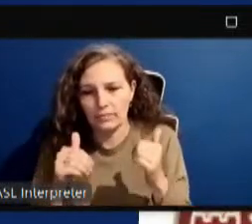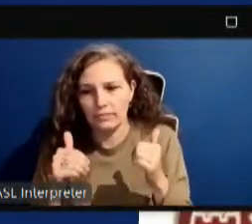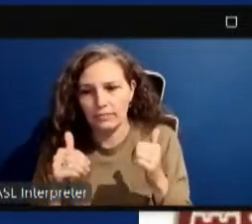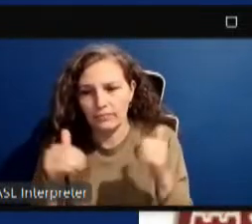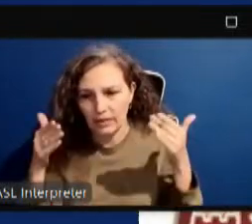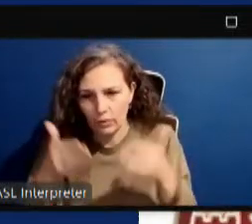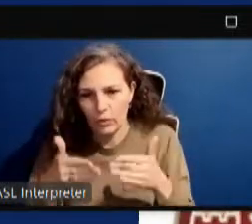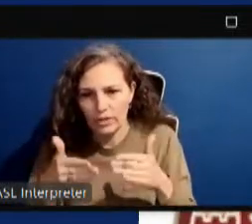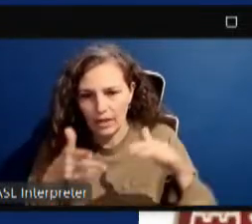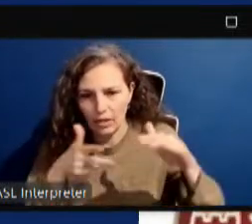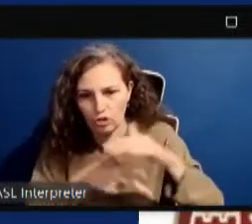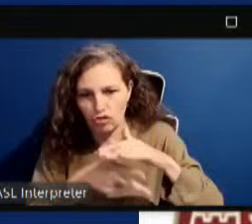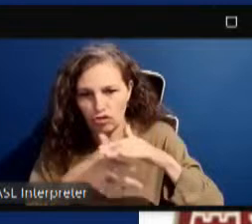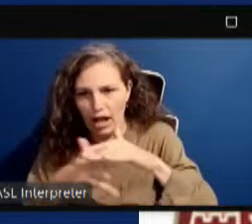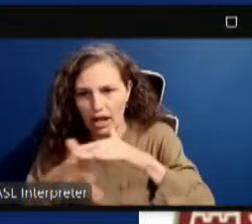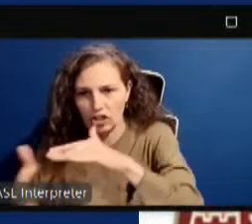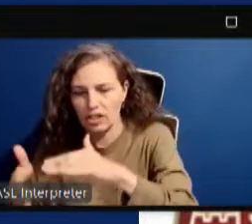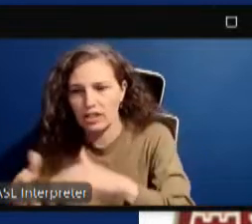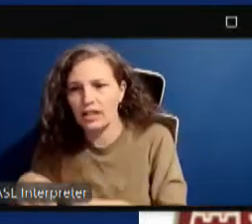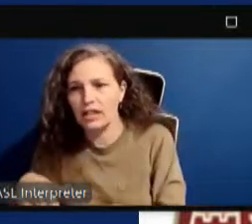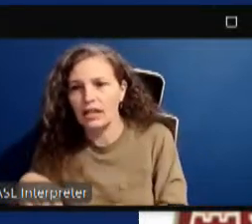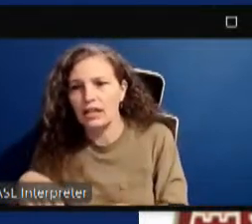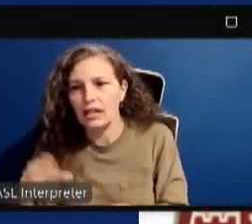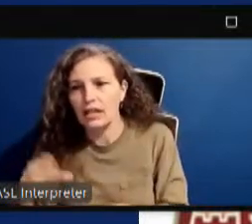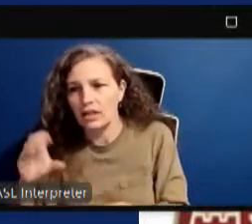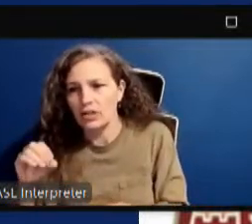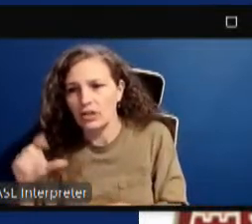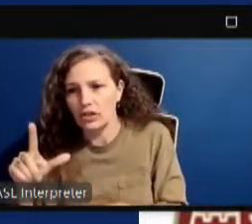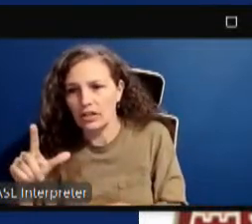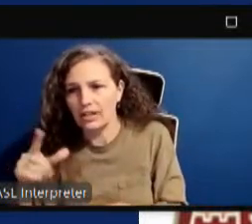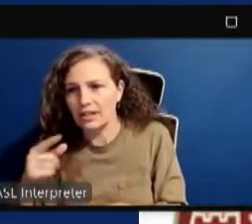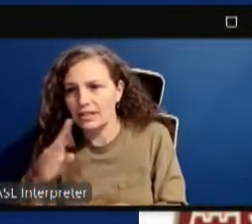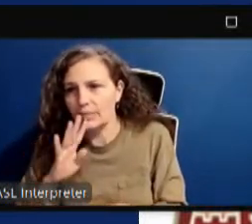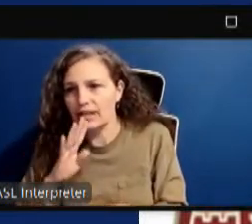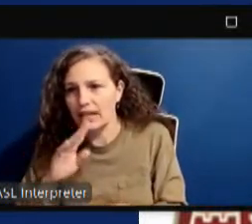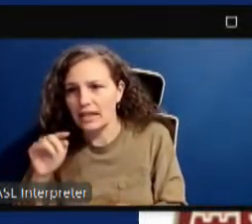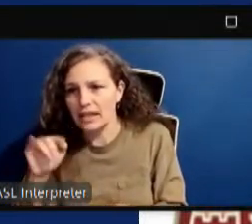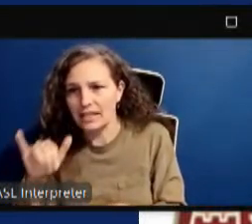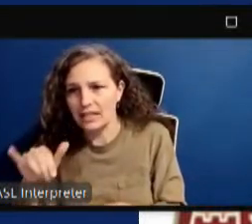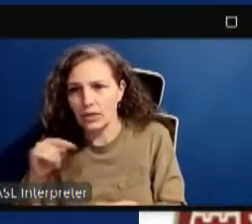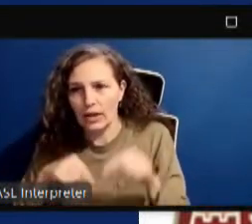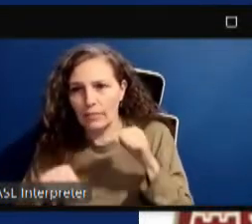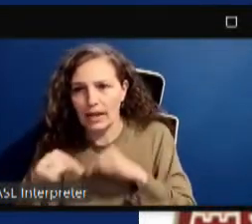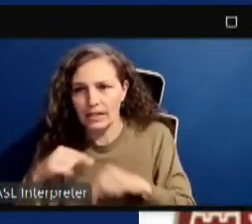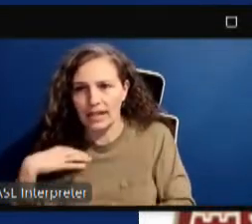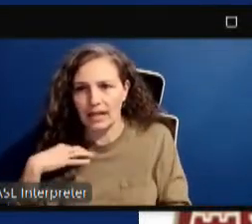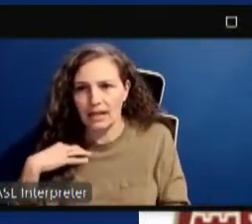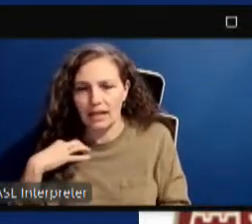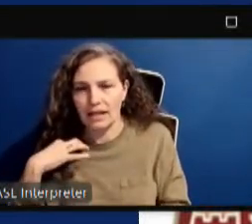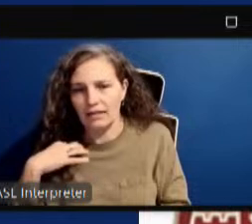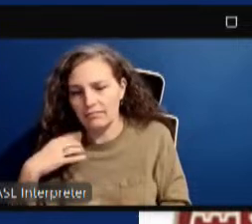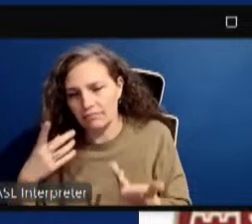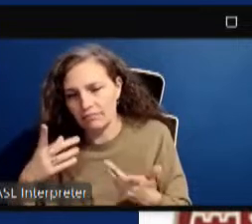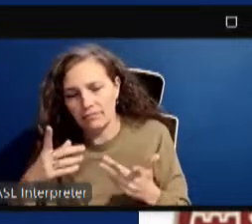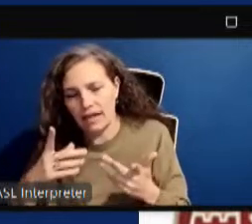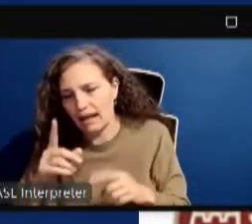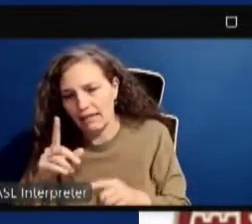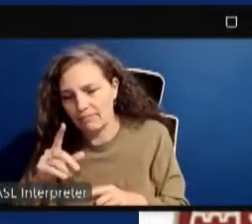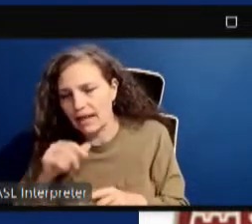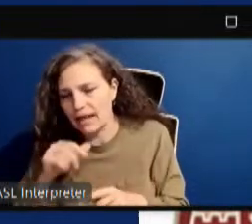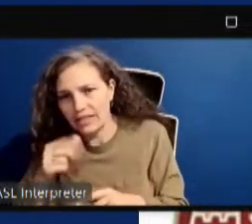Yes, so this would go back to its eligibility. So my recommendation, and without having seen the actual garage